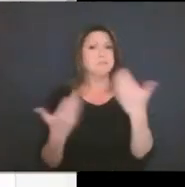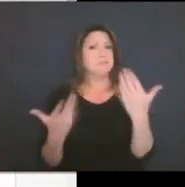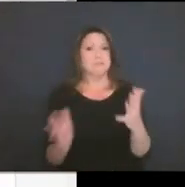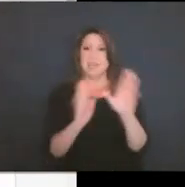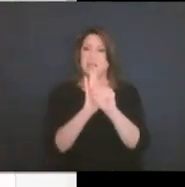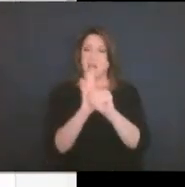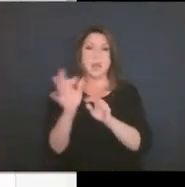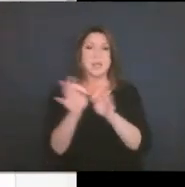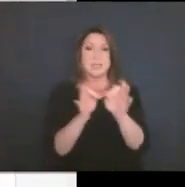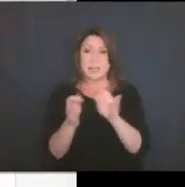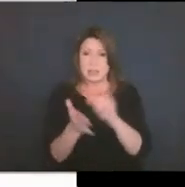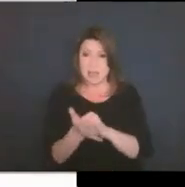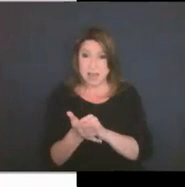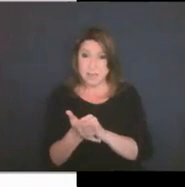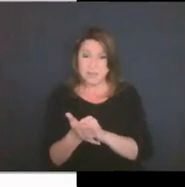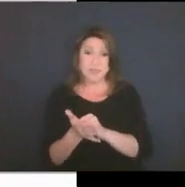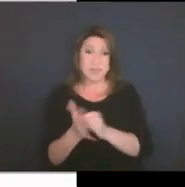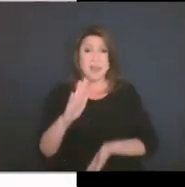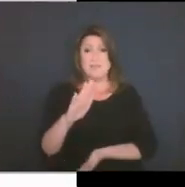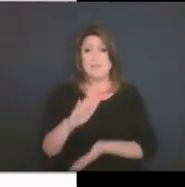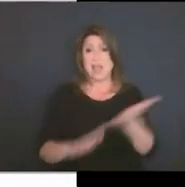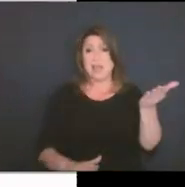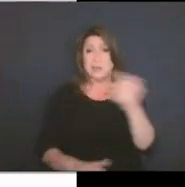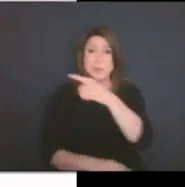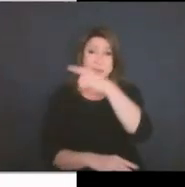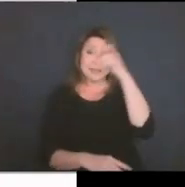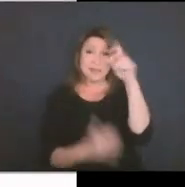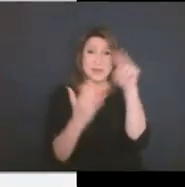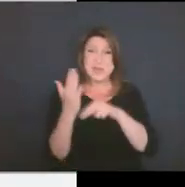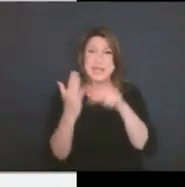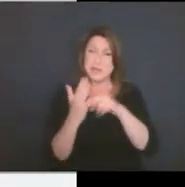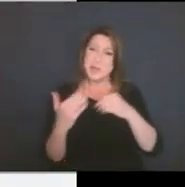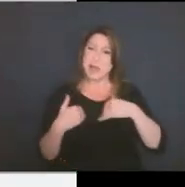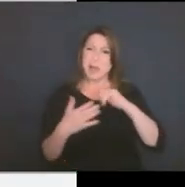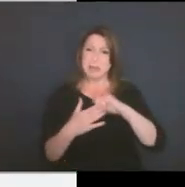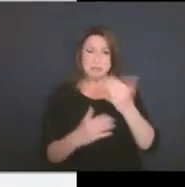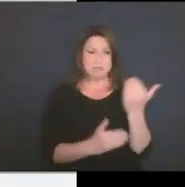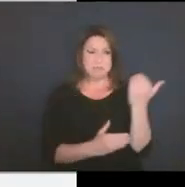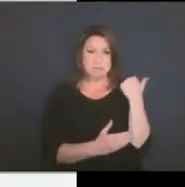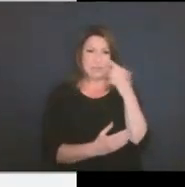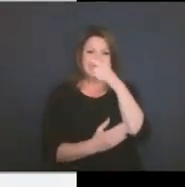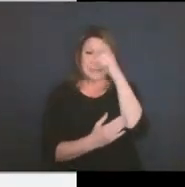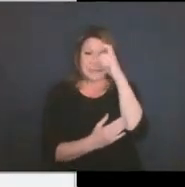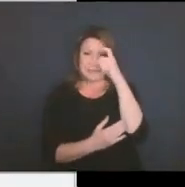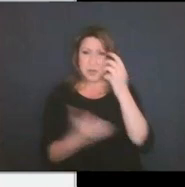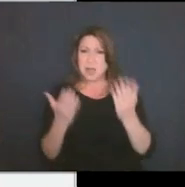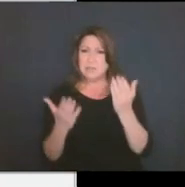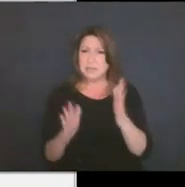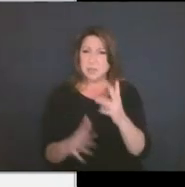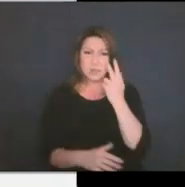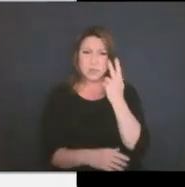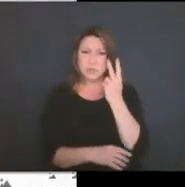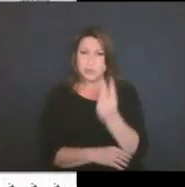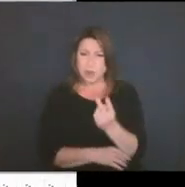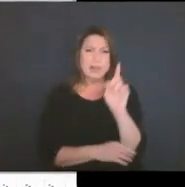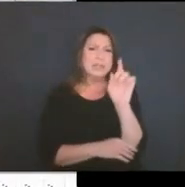Flying into summer reading. This was something that we had this school year over the summer. You might have seen it. Dr.